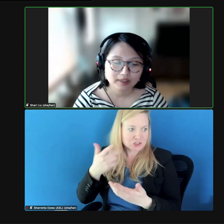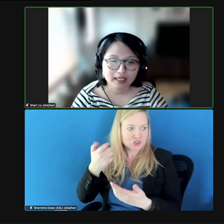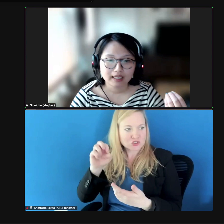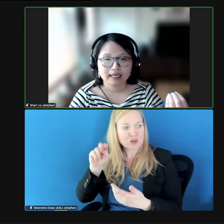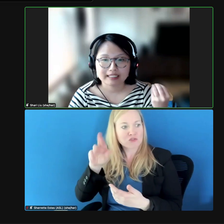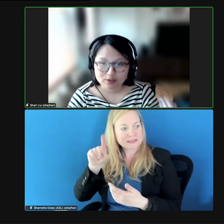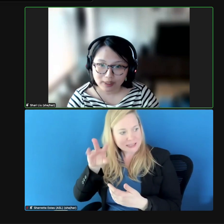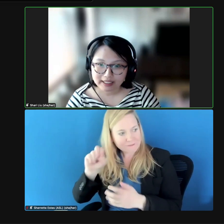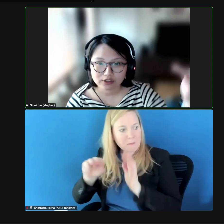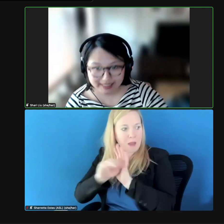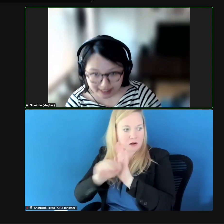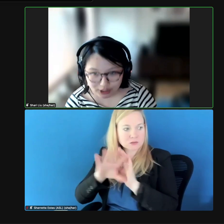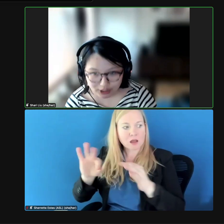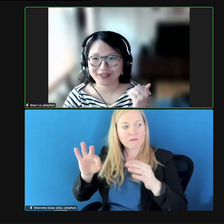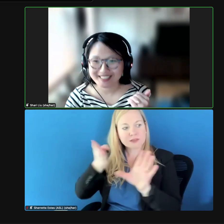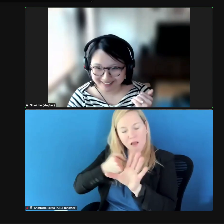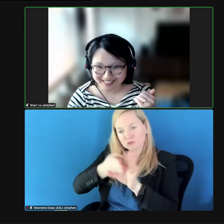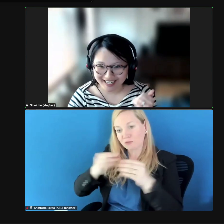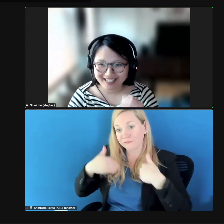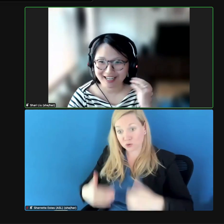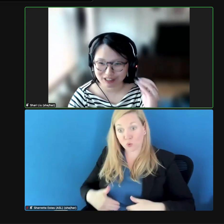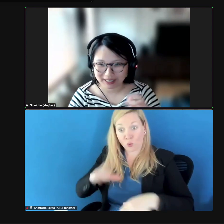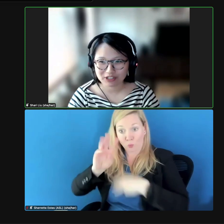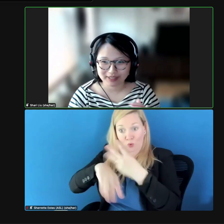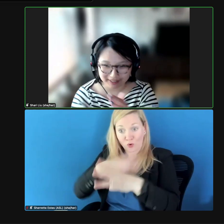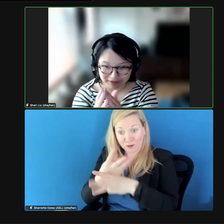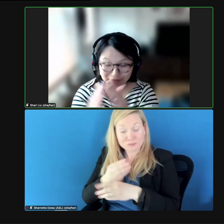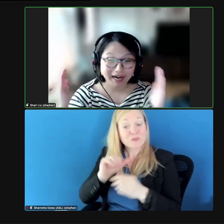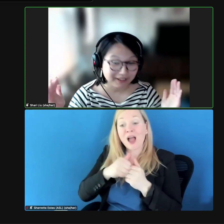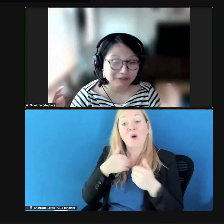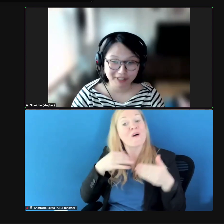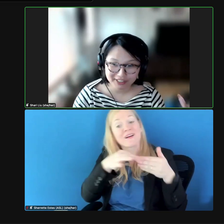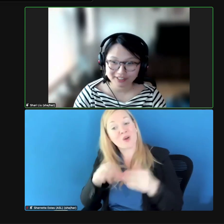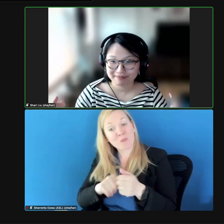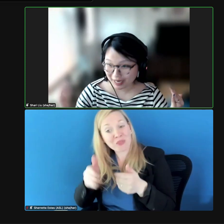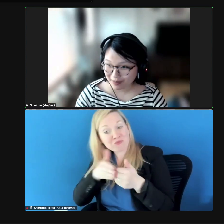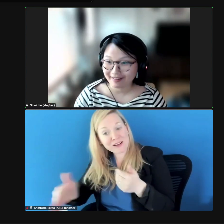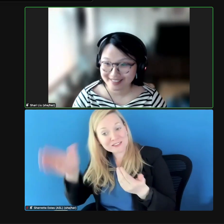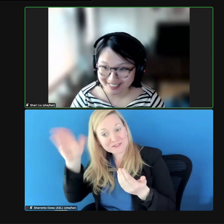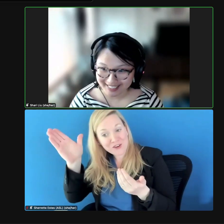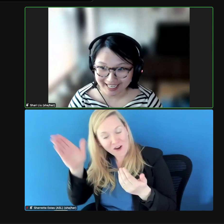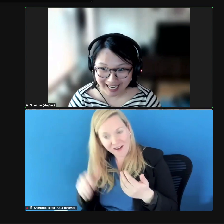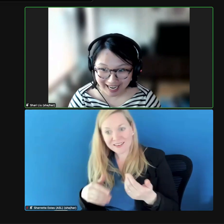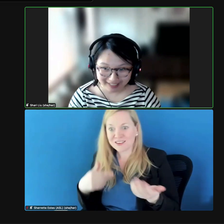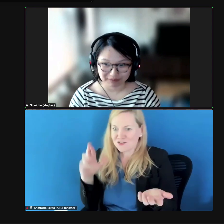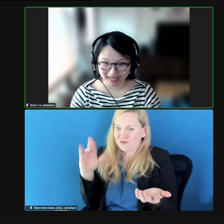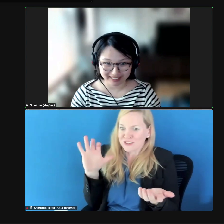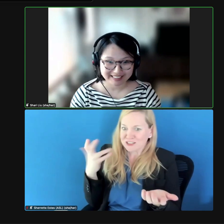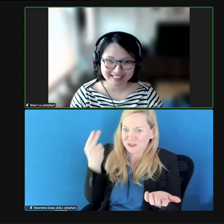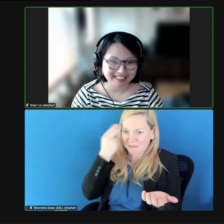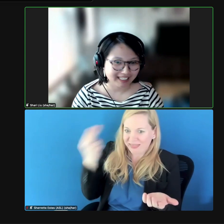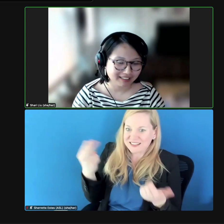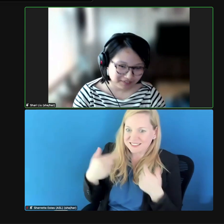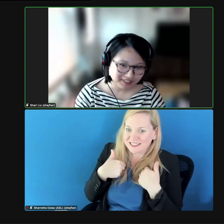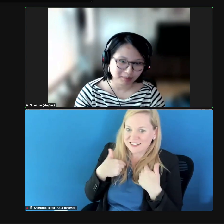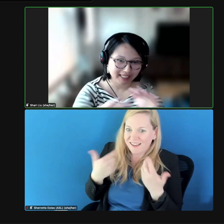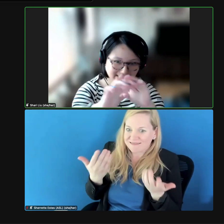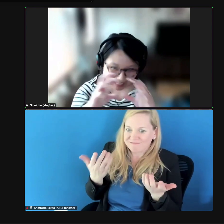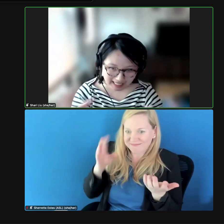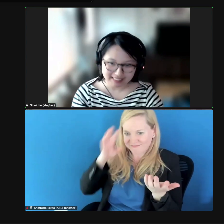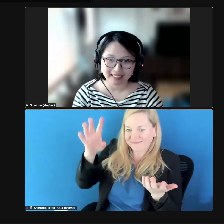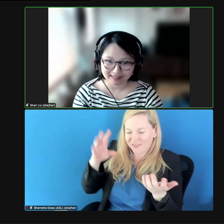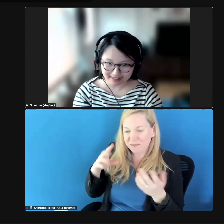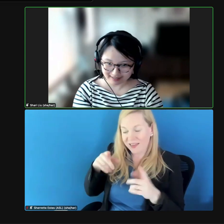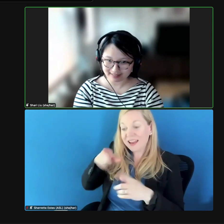world. And as a way to transition to the rest of the talk, I'll remind you that this rather rich hypothesis that I had in mind is that infants apply